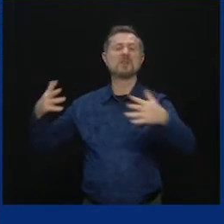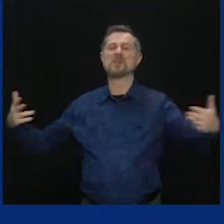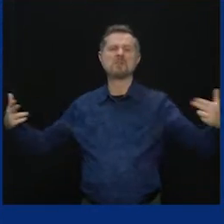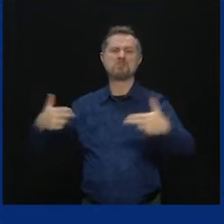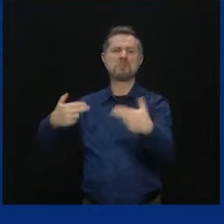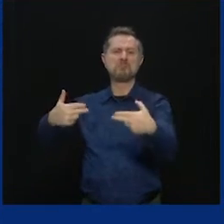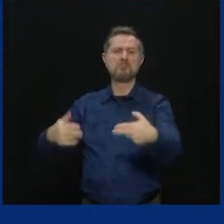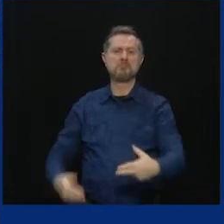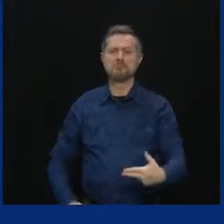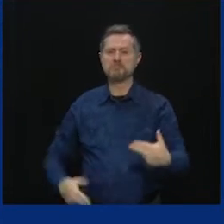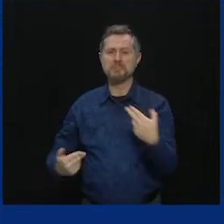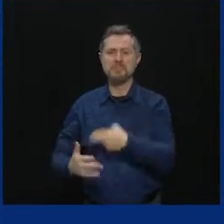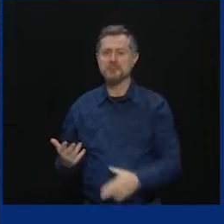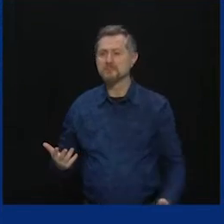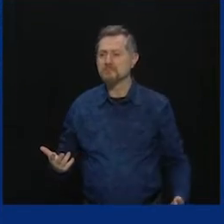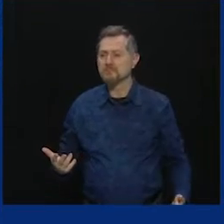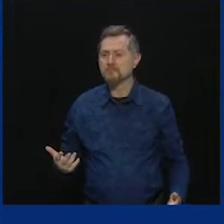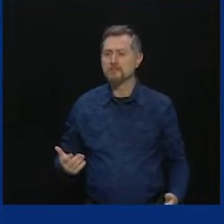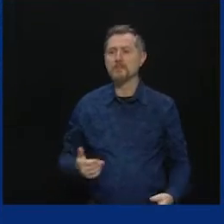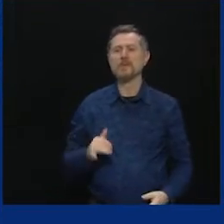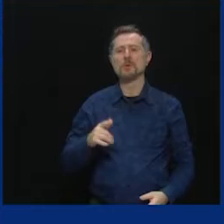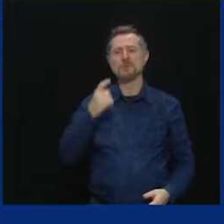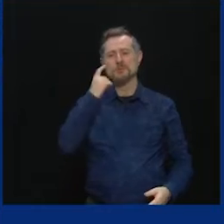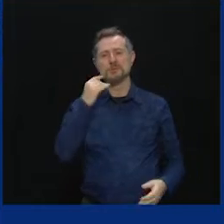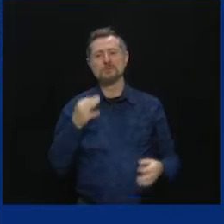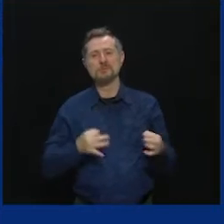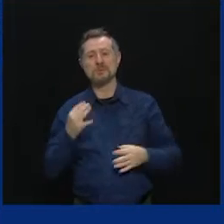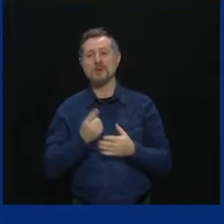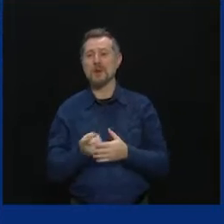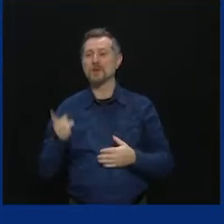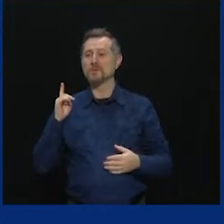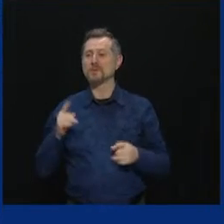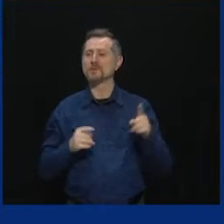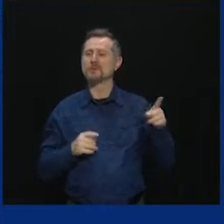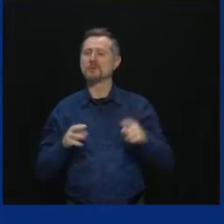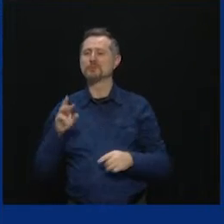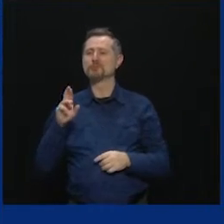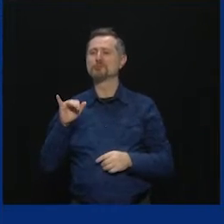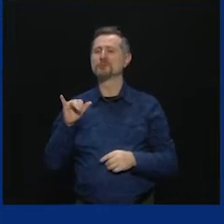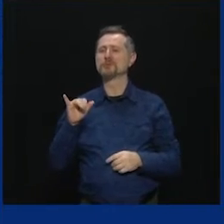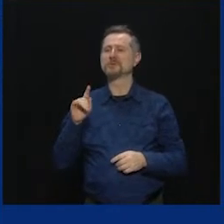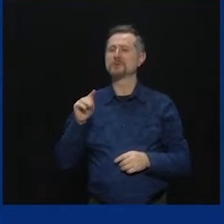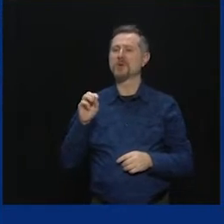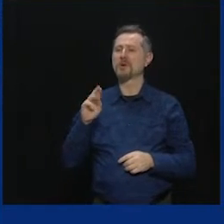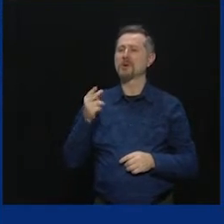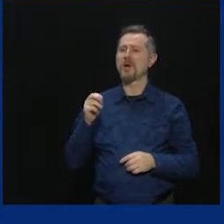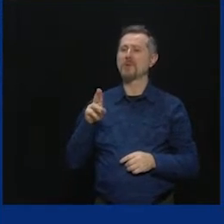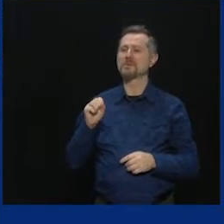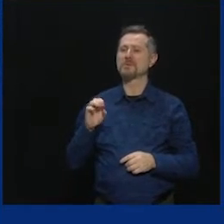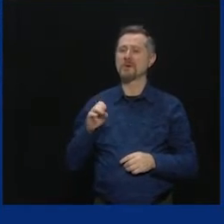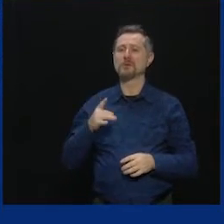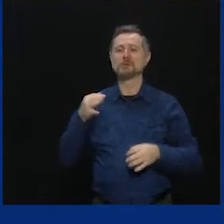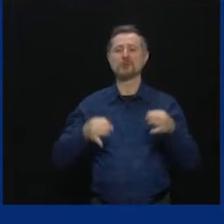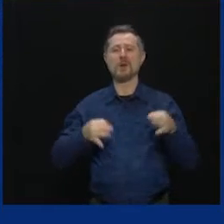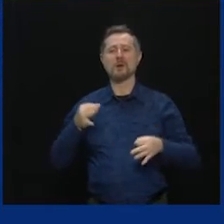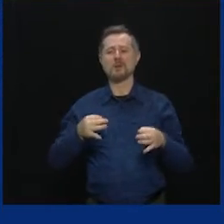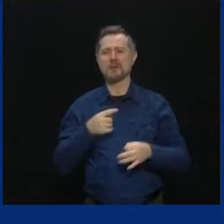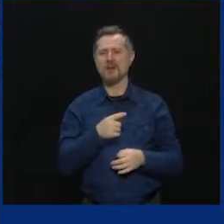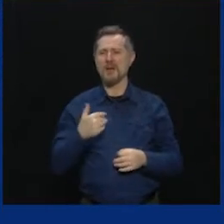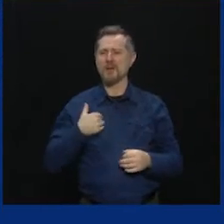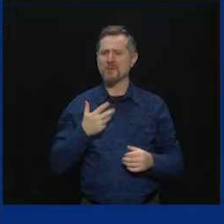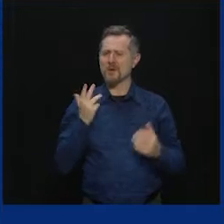the spectrum of the Rittenhouse trial. What was he doing with the gun in the first place? That gun never should have been